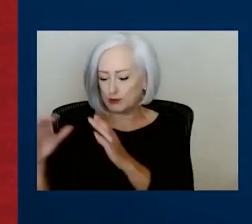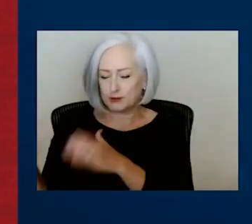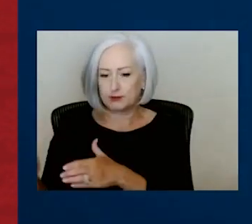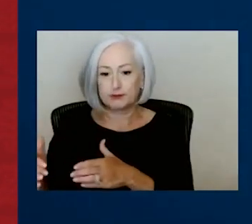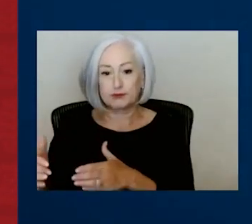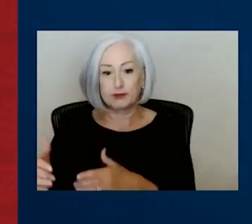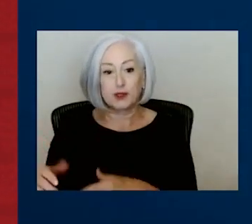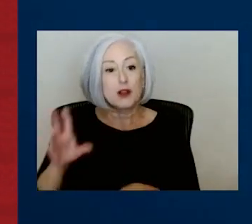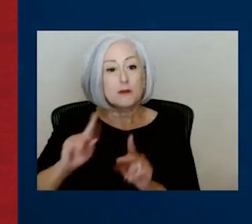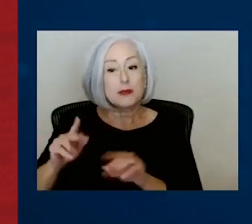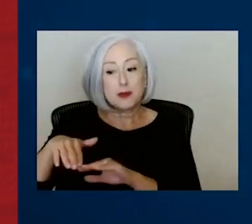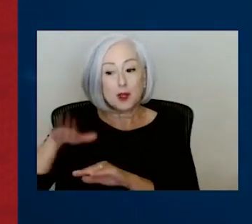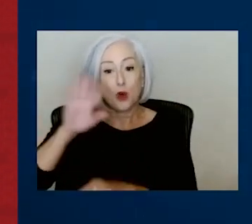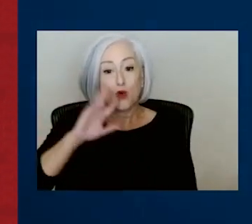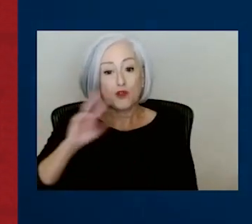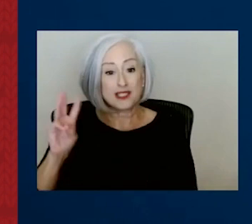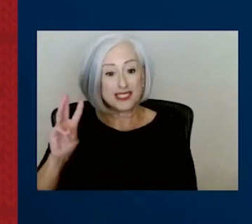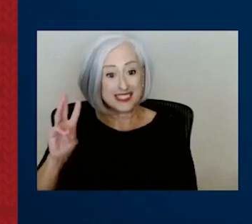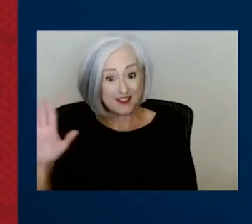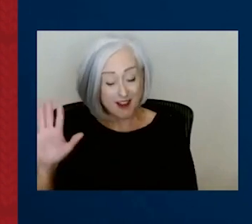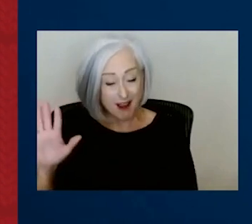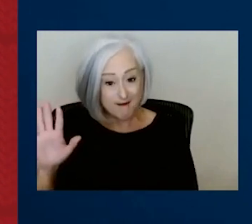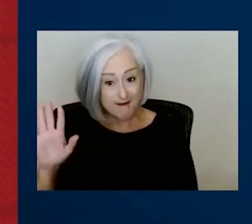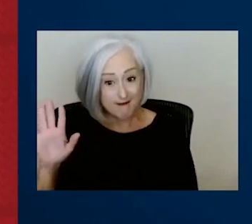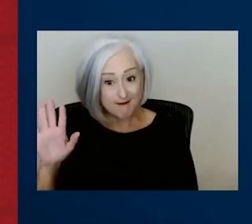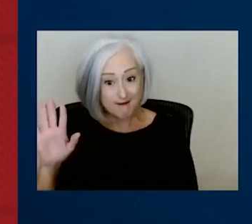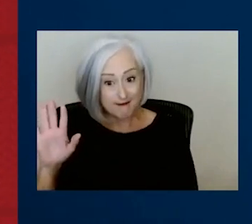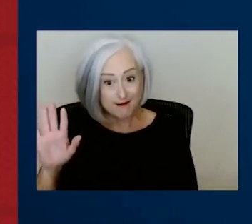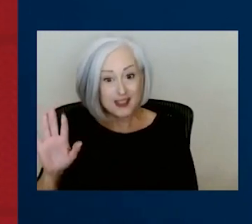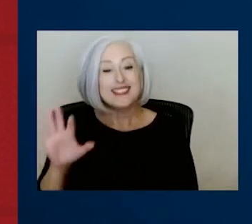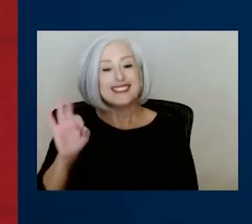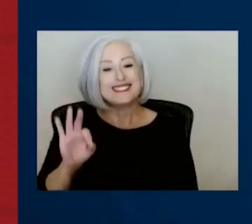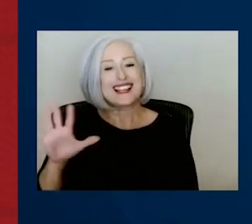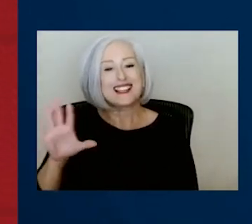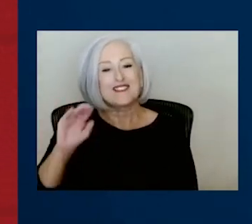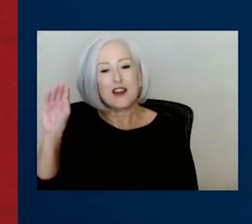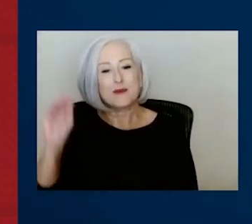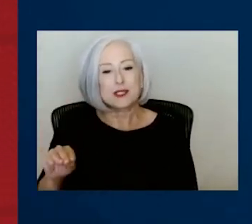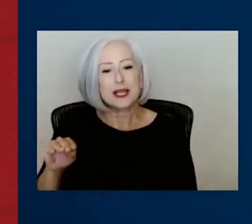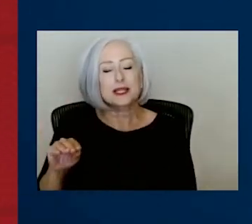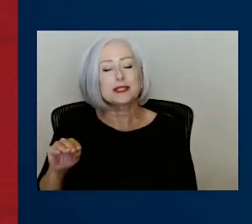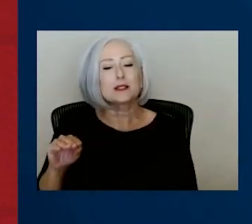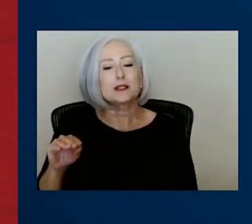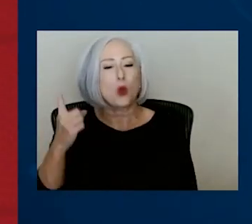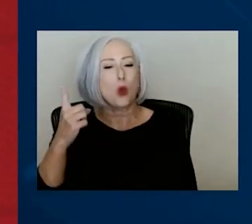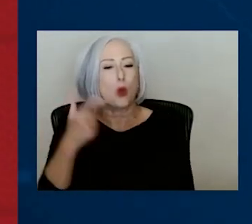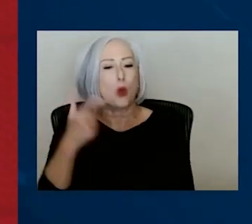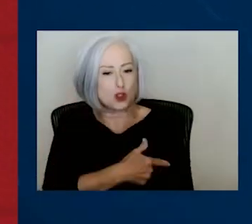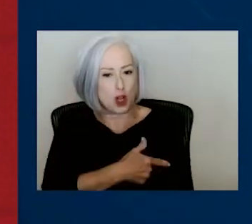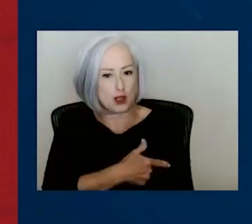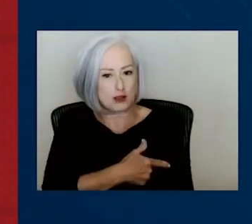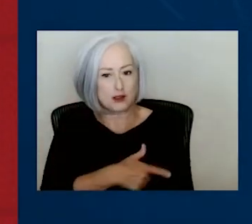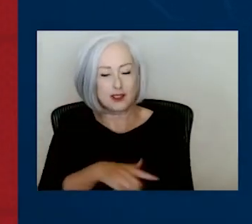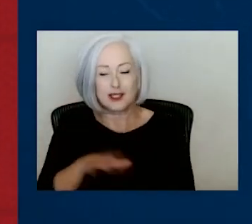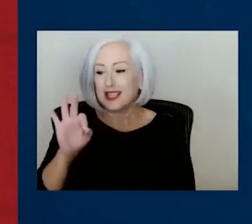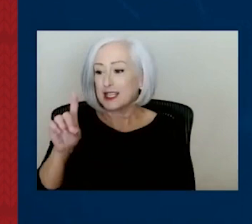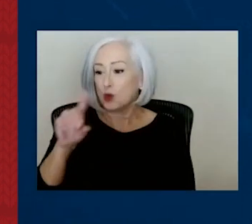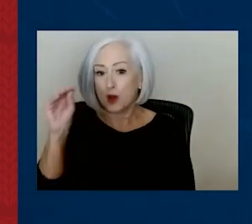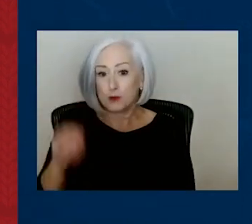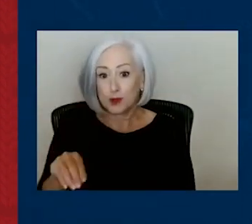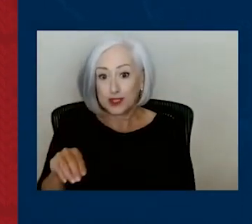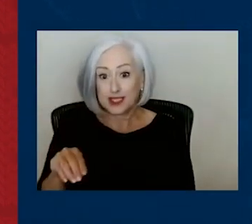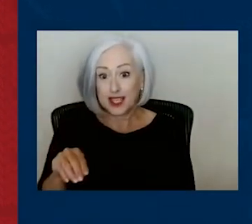older, we talked a little bit about this yesterday, 95% have had 1 dose, and 91% have had at least